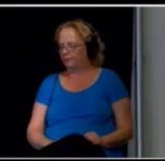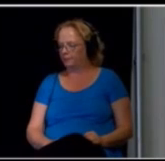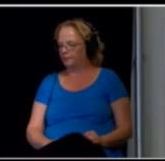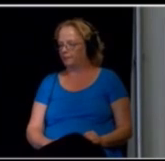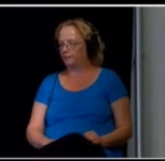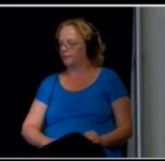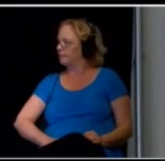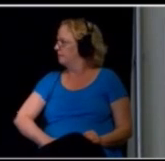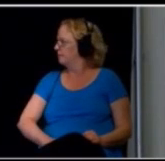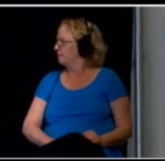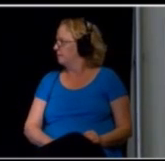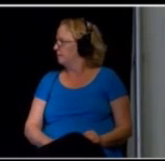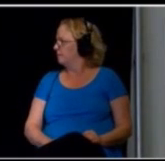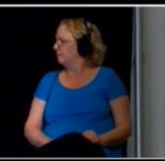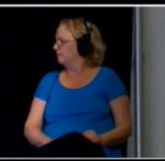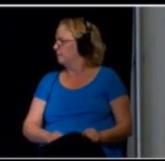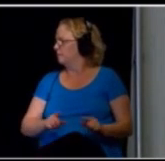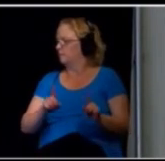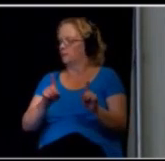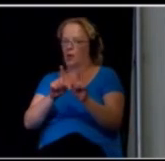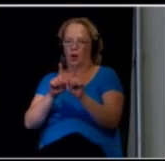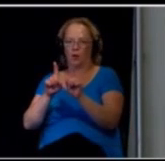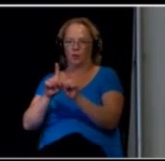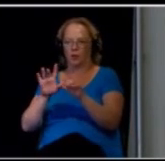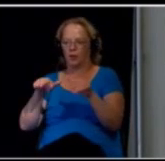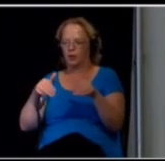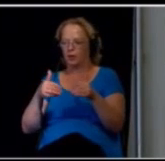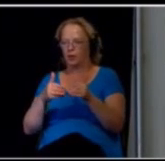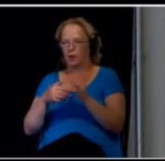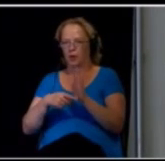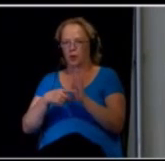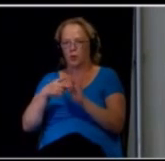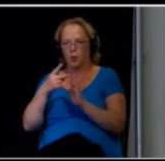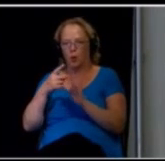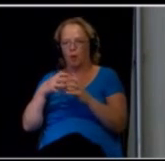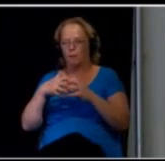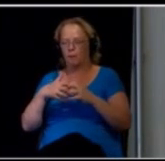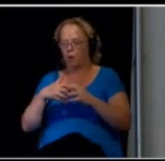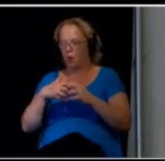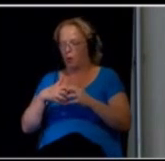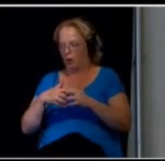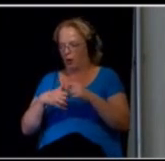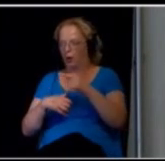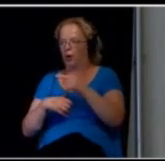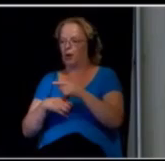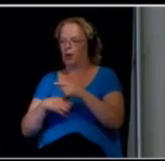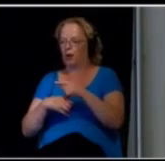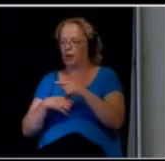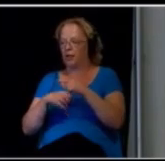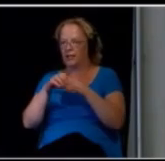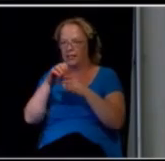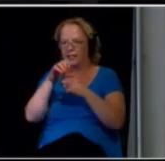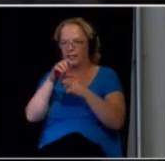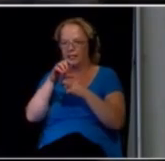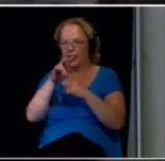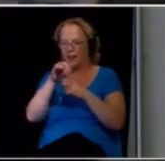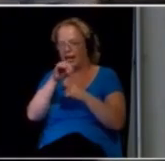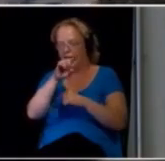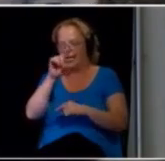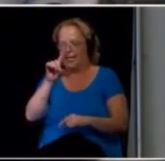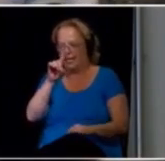We also introduced the dual motor 70 kilowatt hour car, and the goal here was to provide an all-in package that